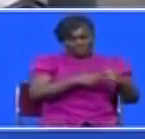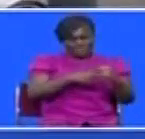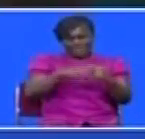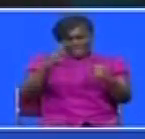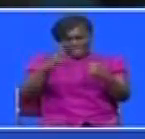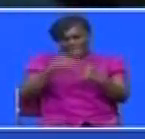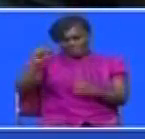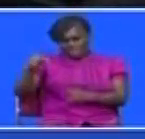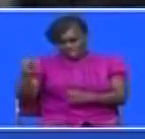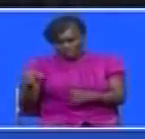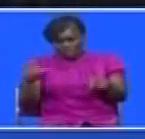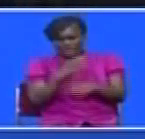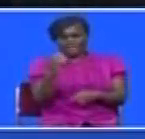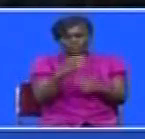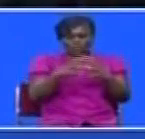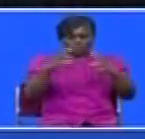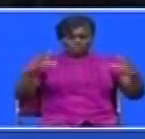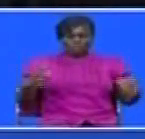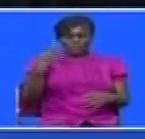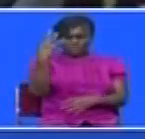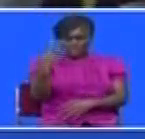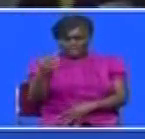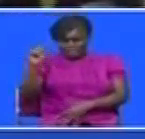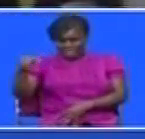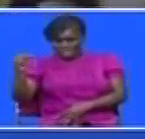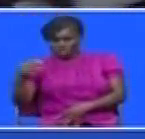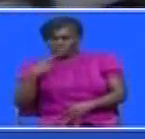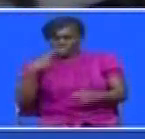the previous year. Its customers grew to